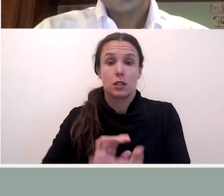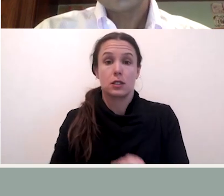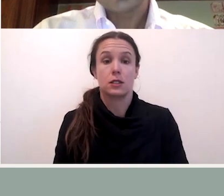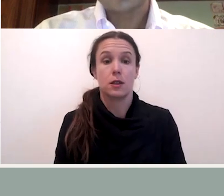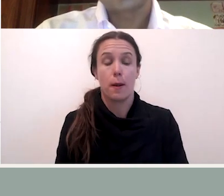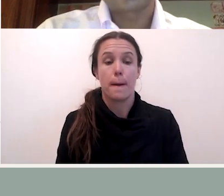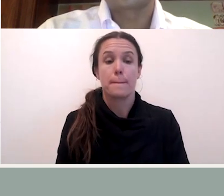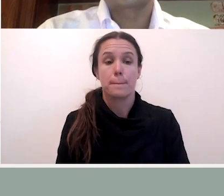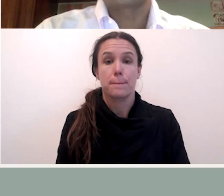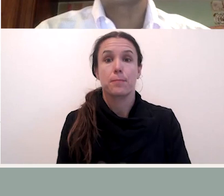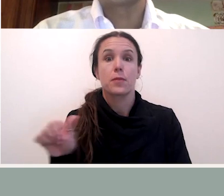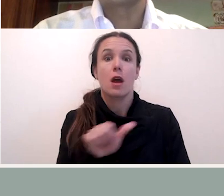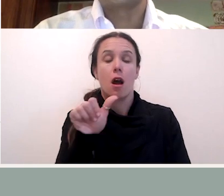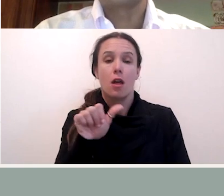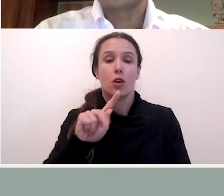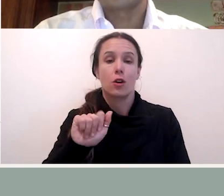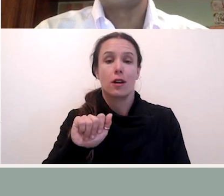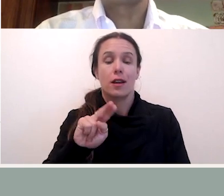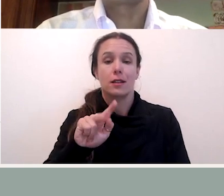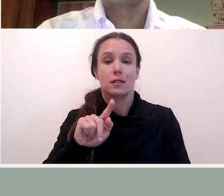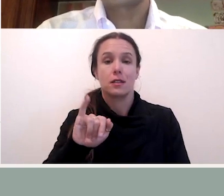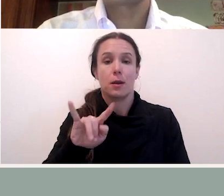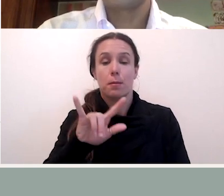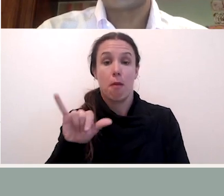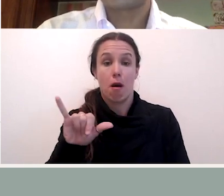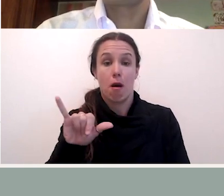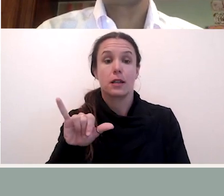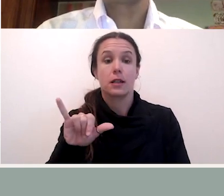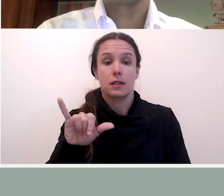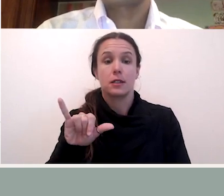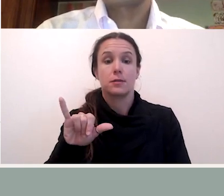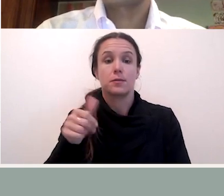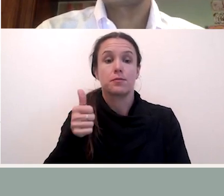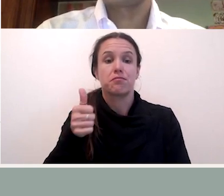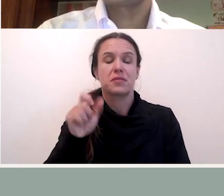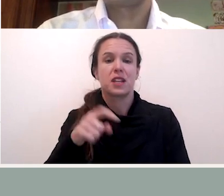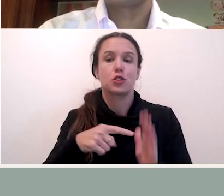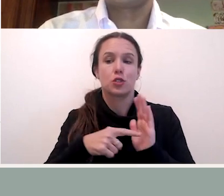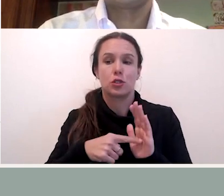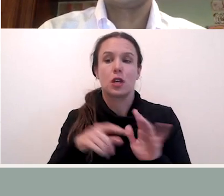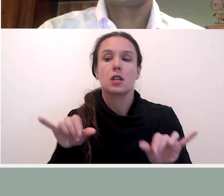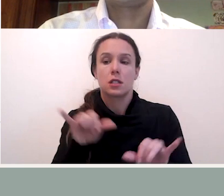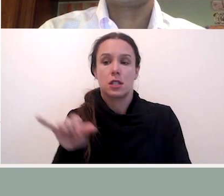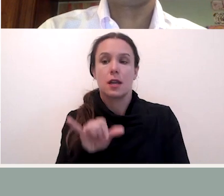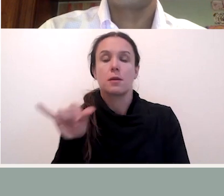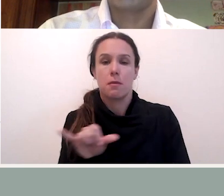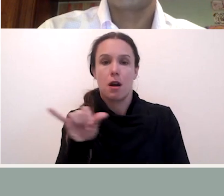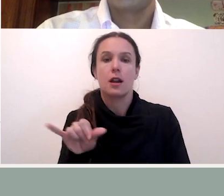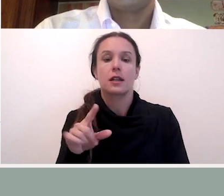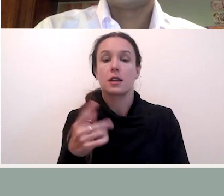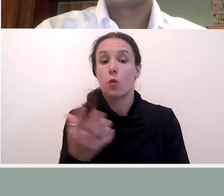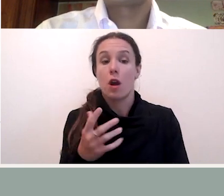The other antibody drug conjugate that was able to show some benefit in the estrogen receptor positive setting is